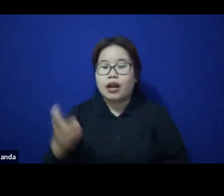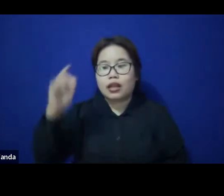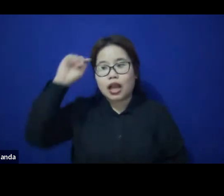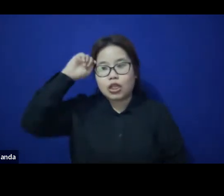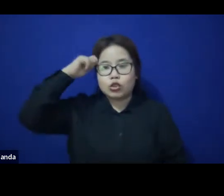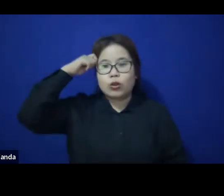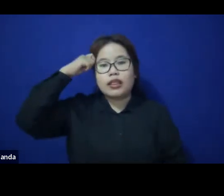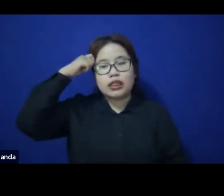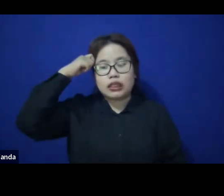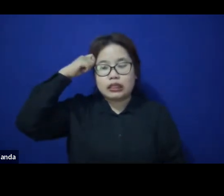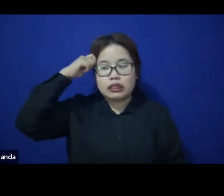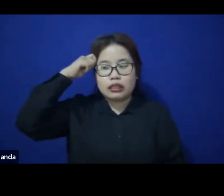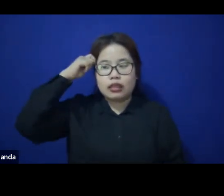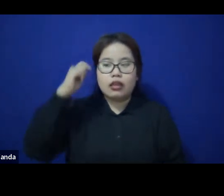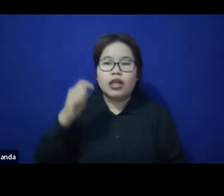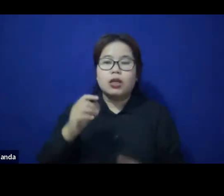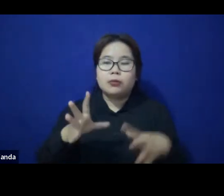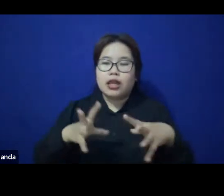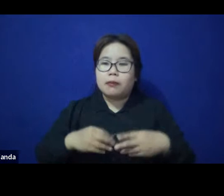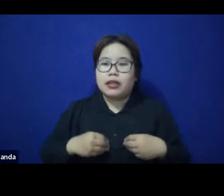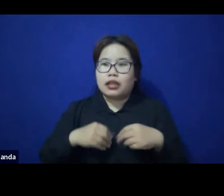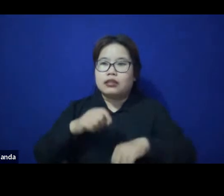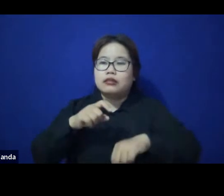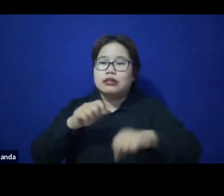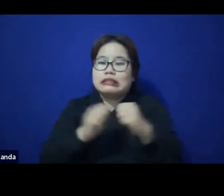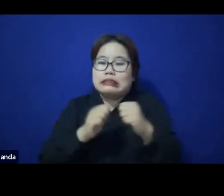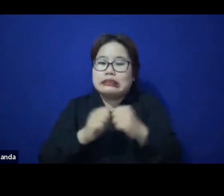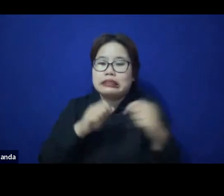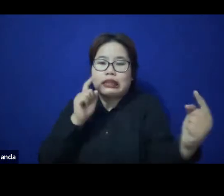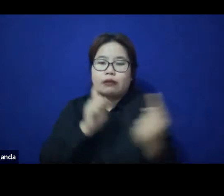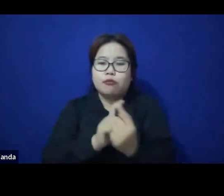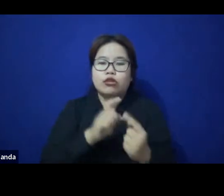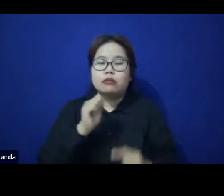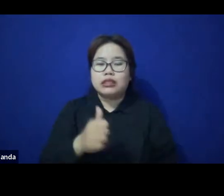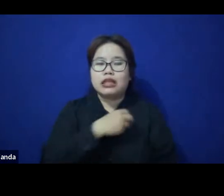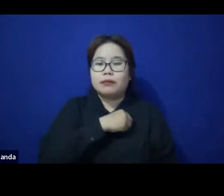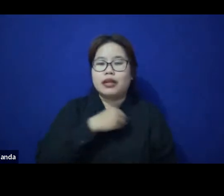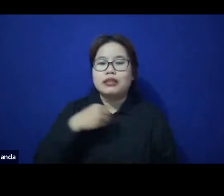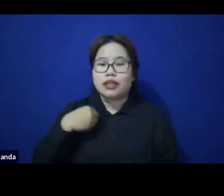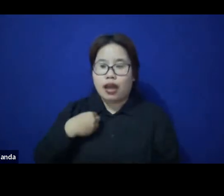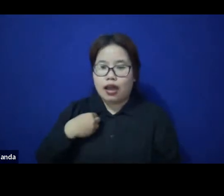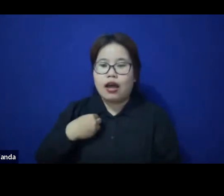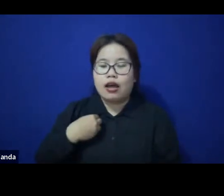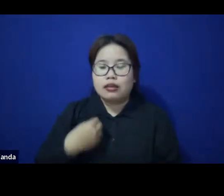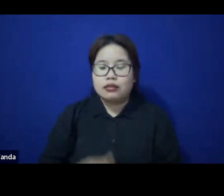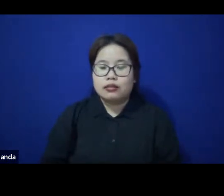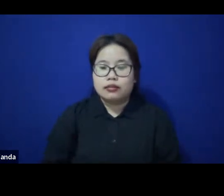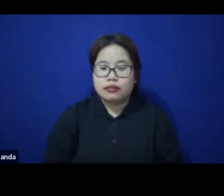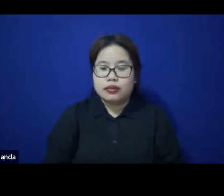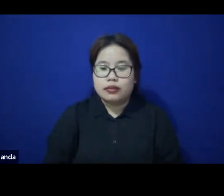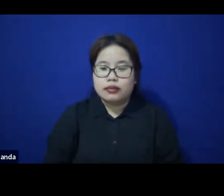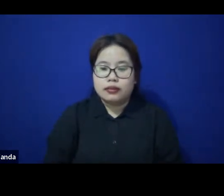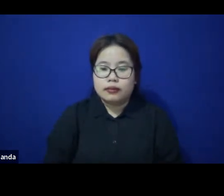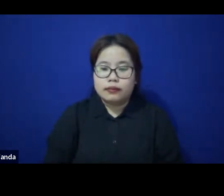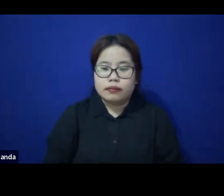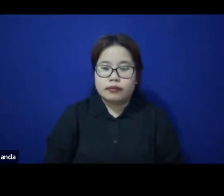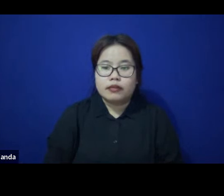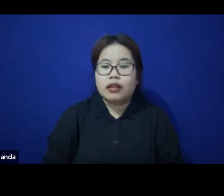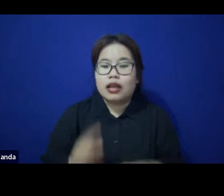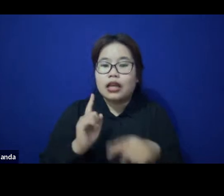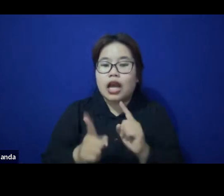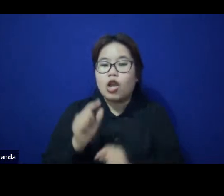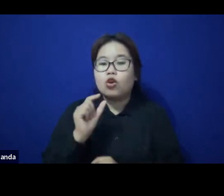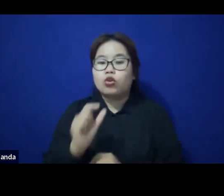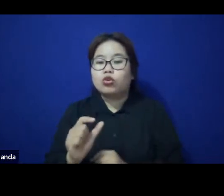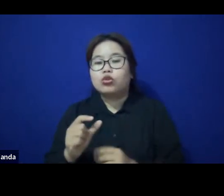First of all, to get to the hospital, she needs a specialist van and